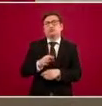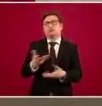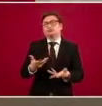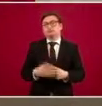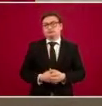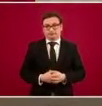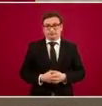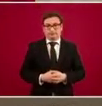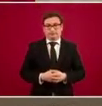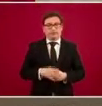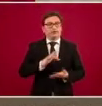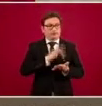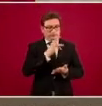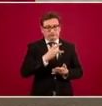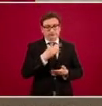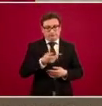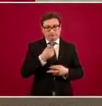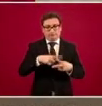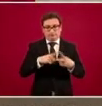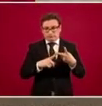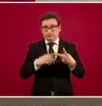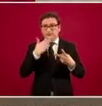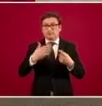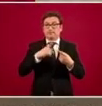themselves and others?